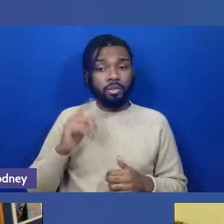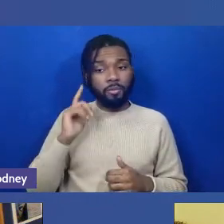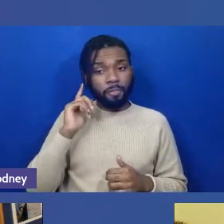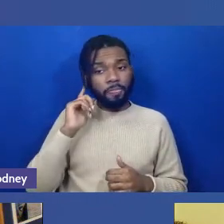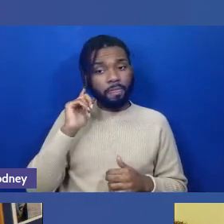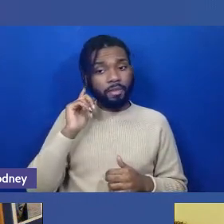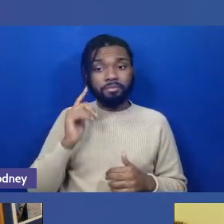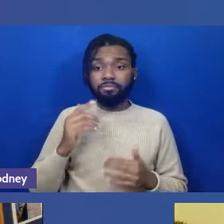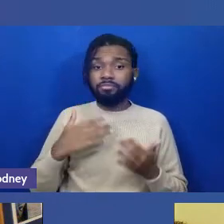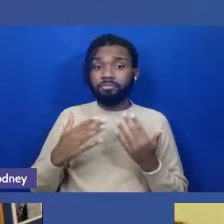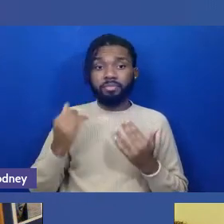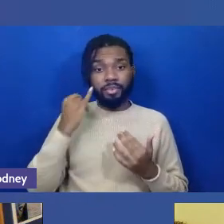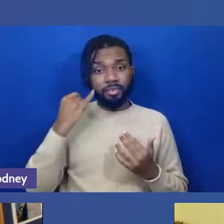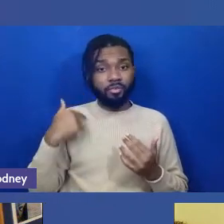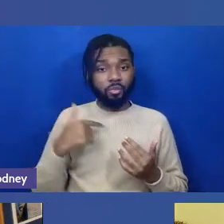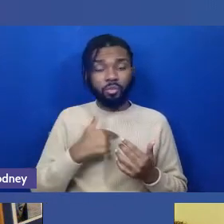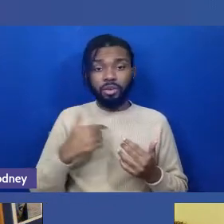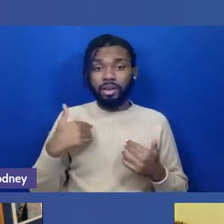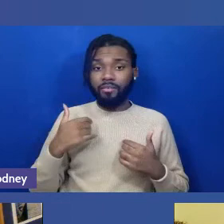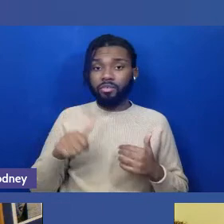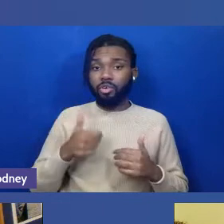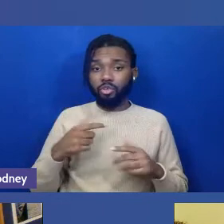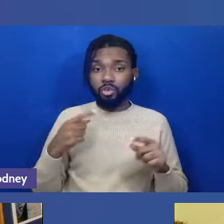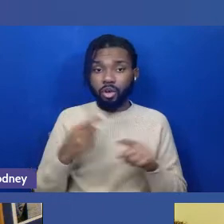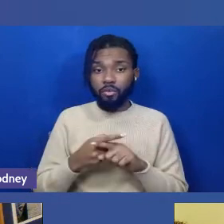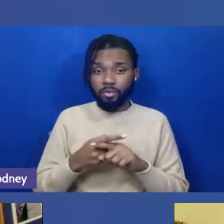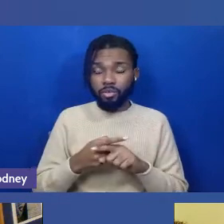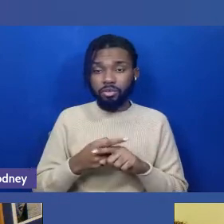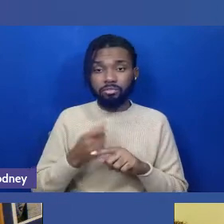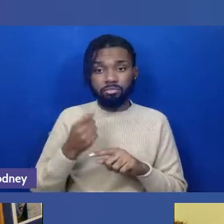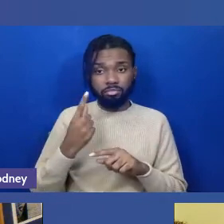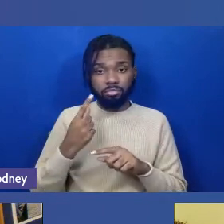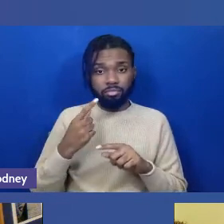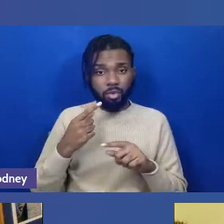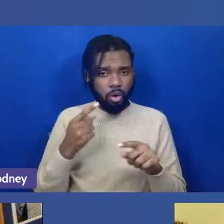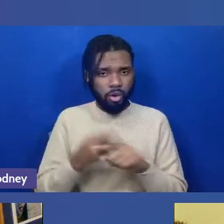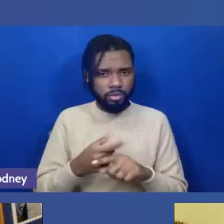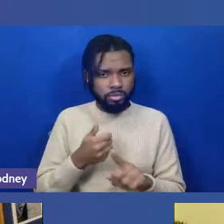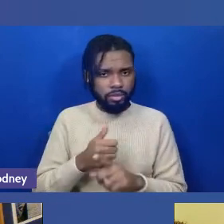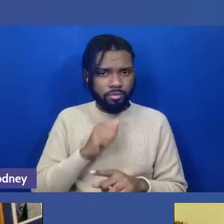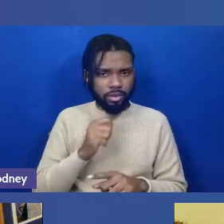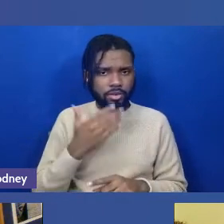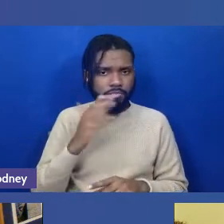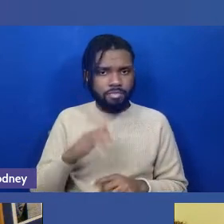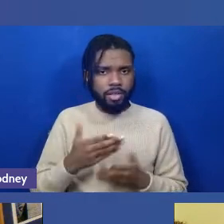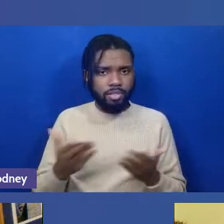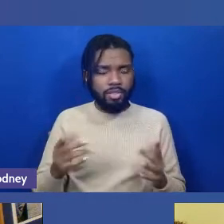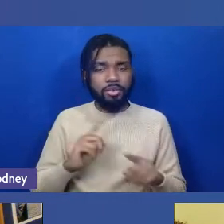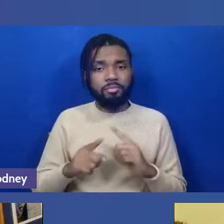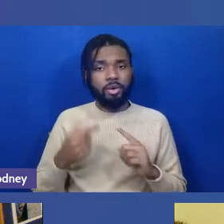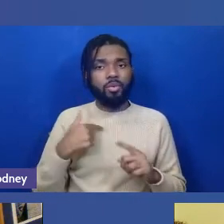another conflict's not a bad thing, that we have a pathway already